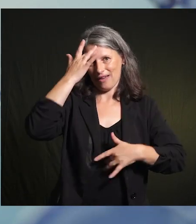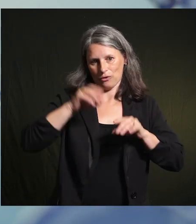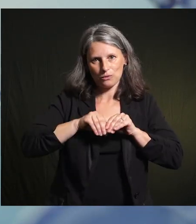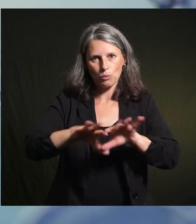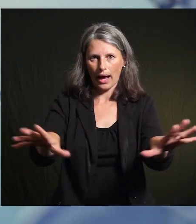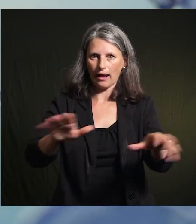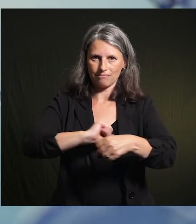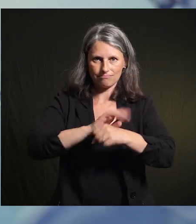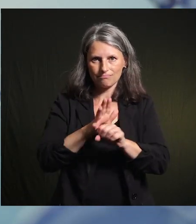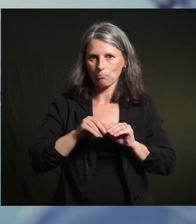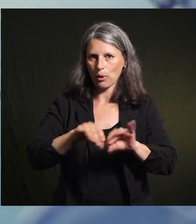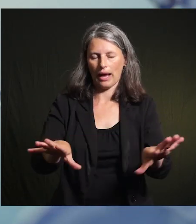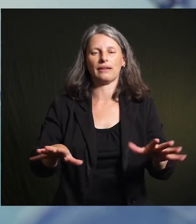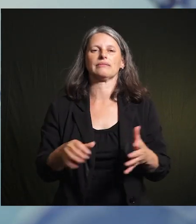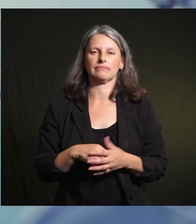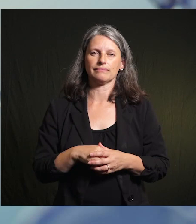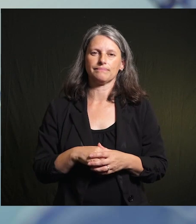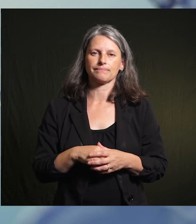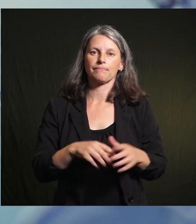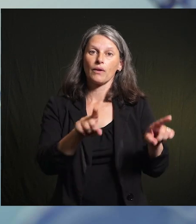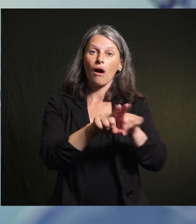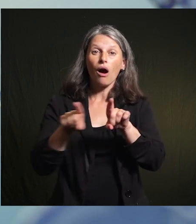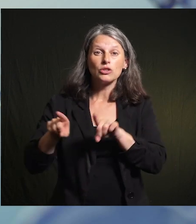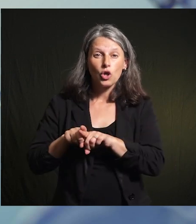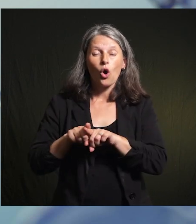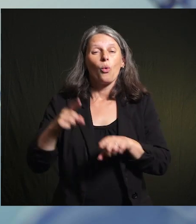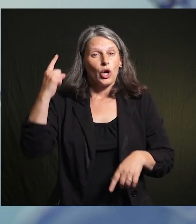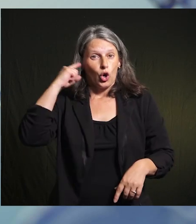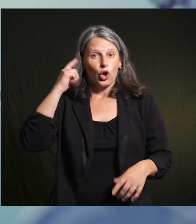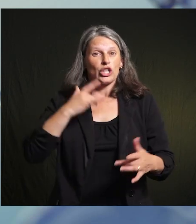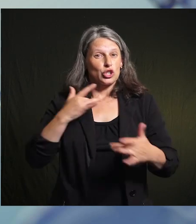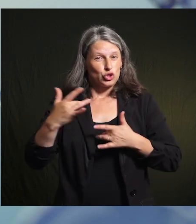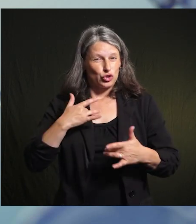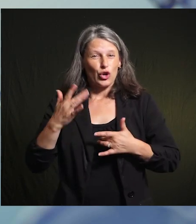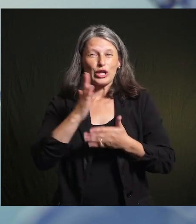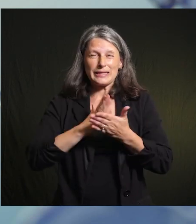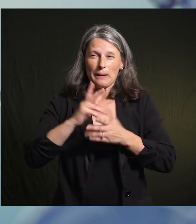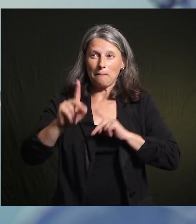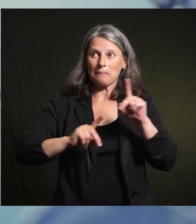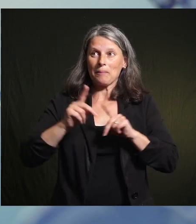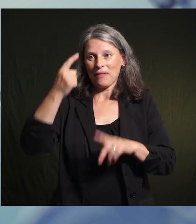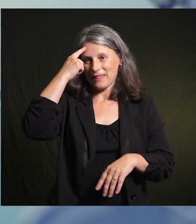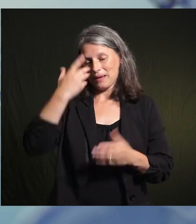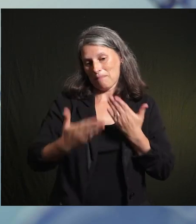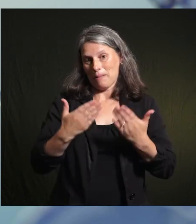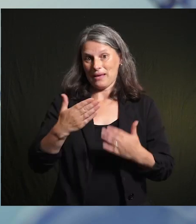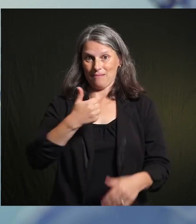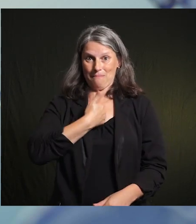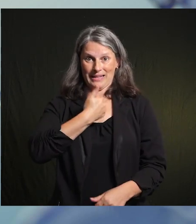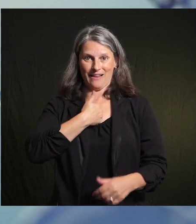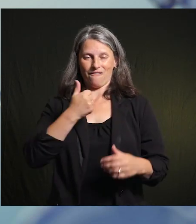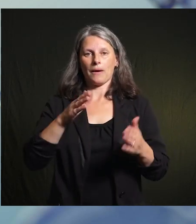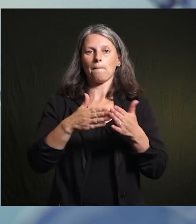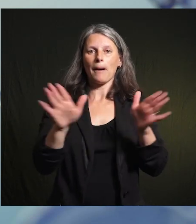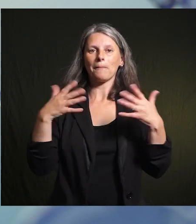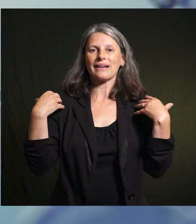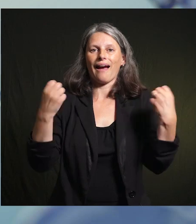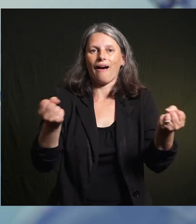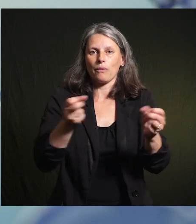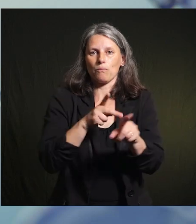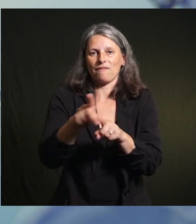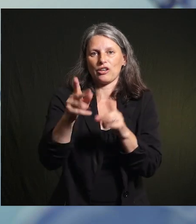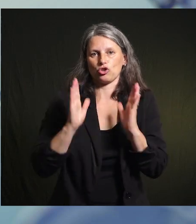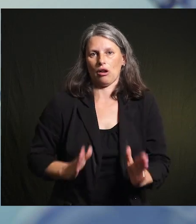to spread. I've also heard the concern or the idea that maybe public health professionals, like myself, are perpetuating